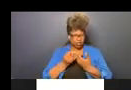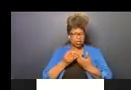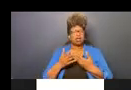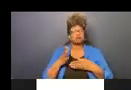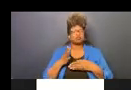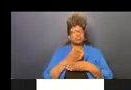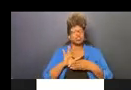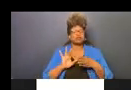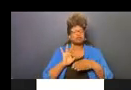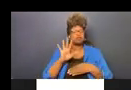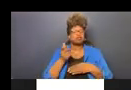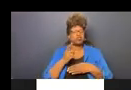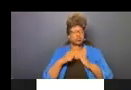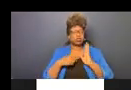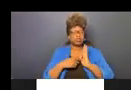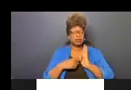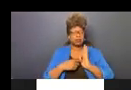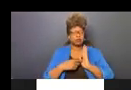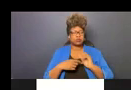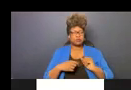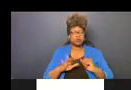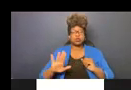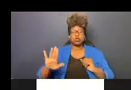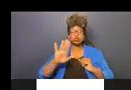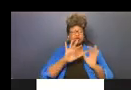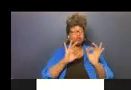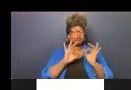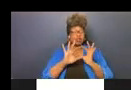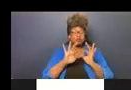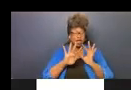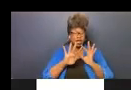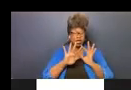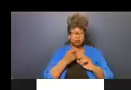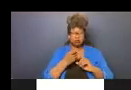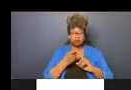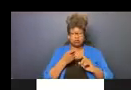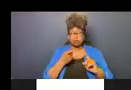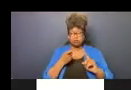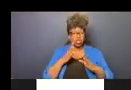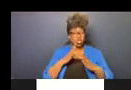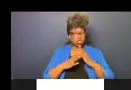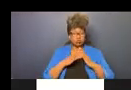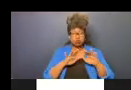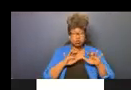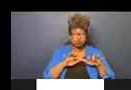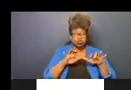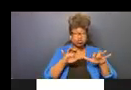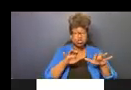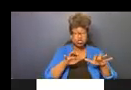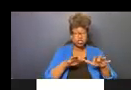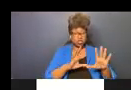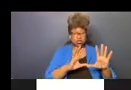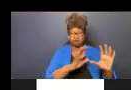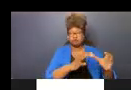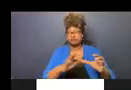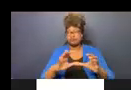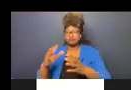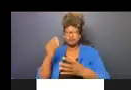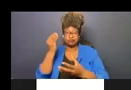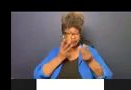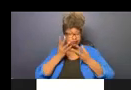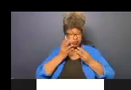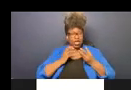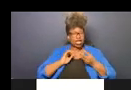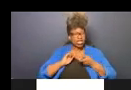of ways that the feedback we've gotten from the communities in the region has changed or